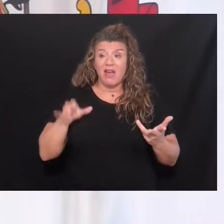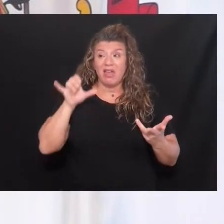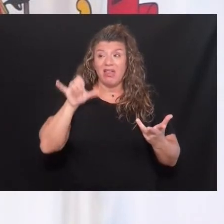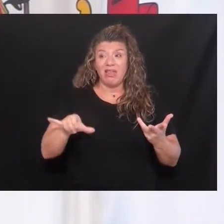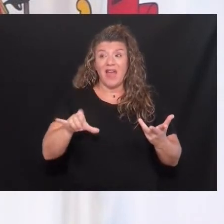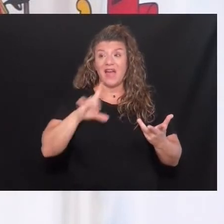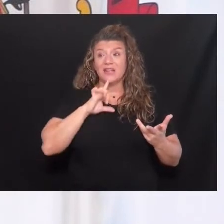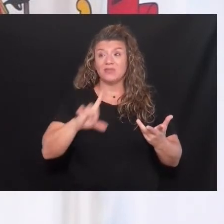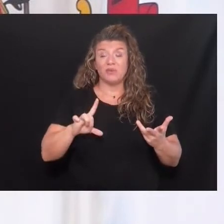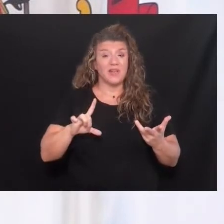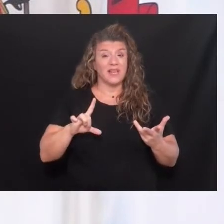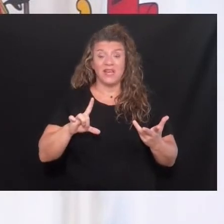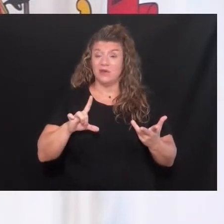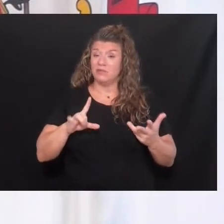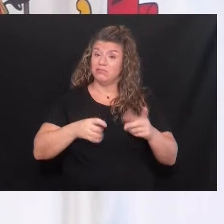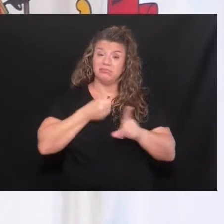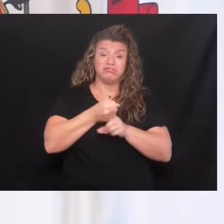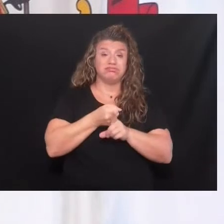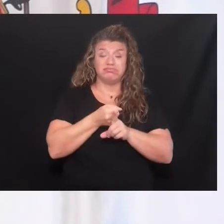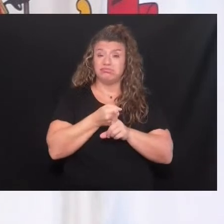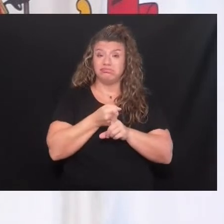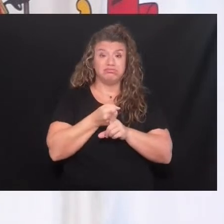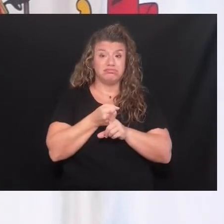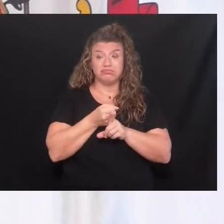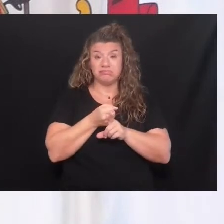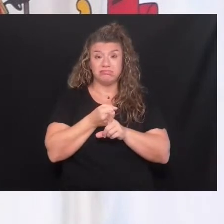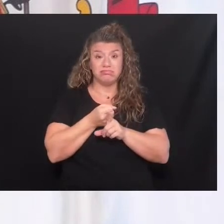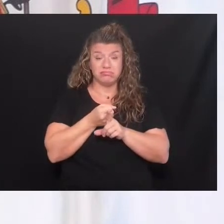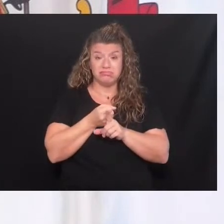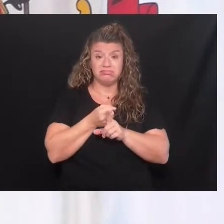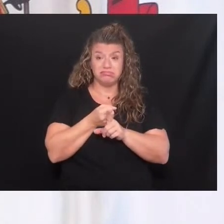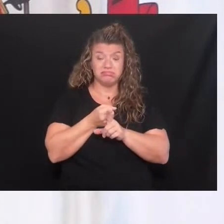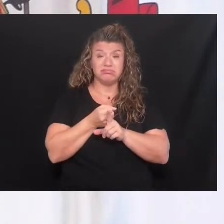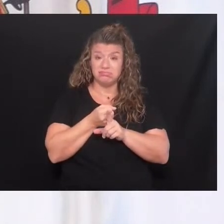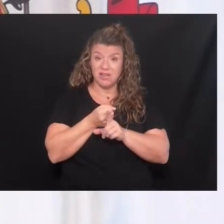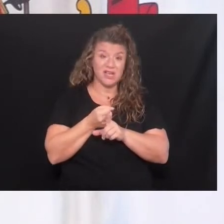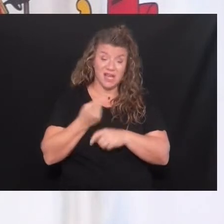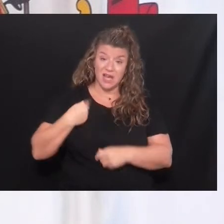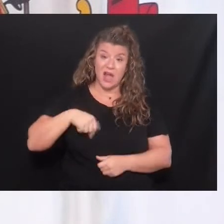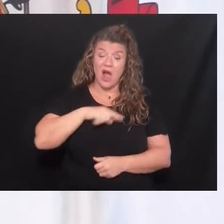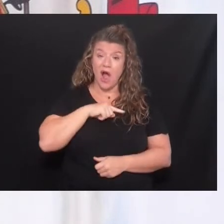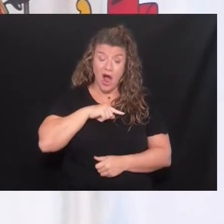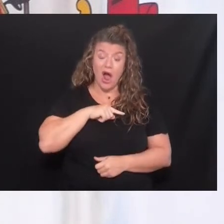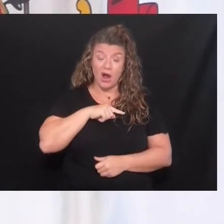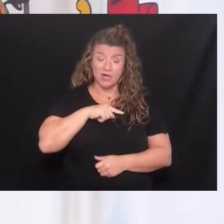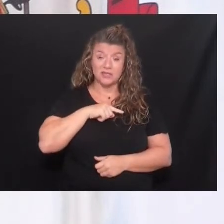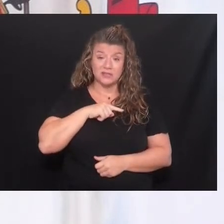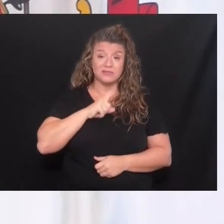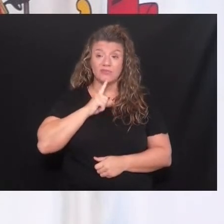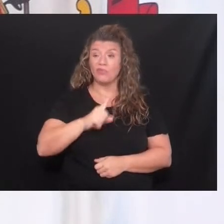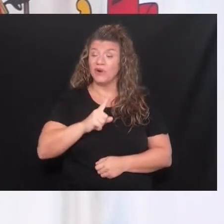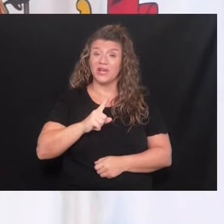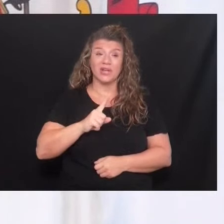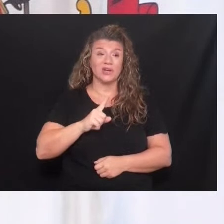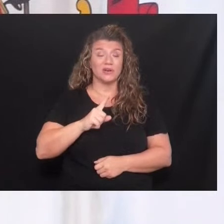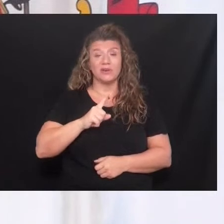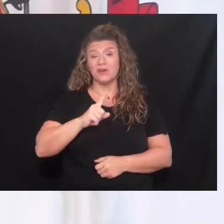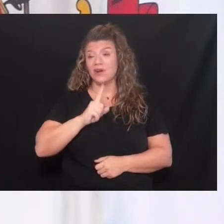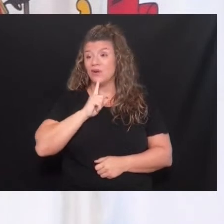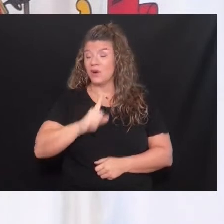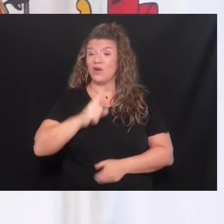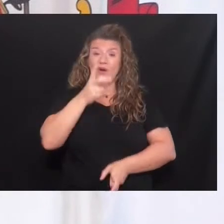has taken a blow. You know, I mean, we have taken a real belly